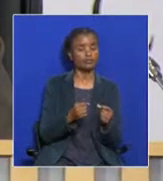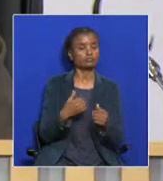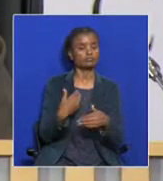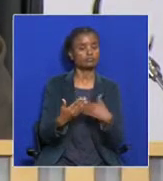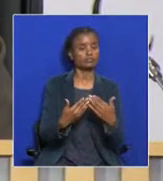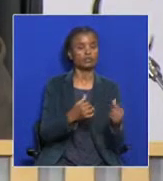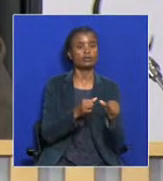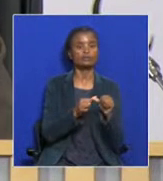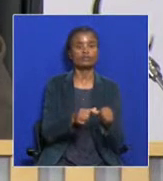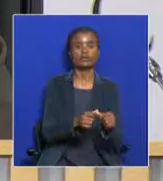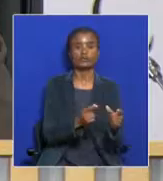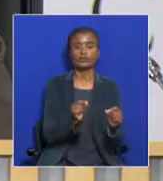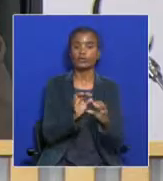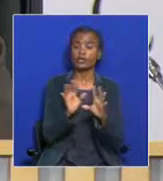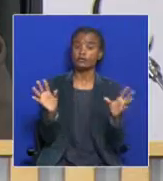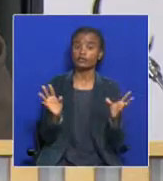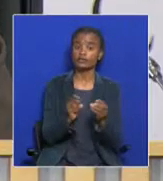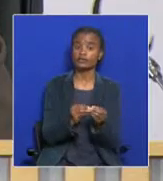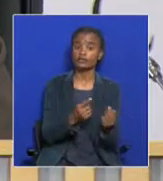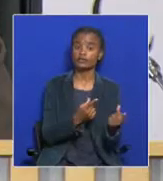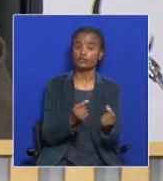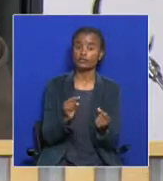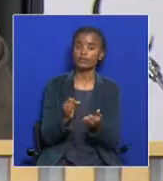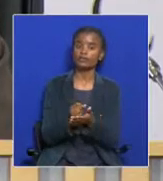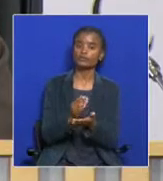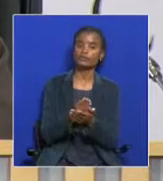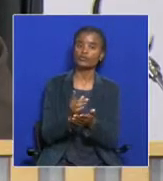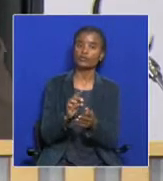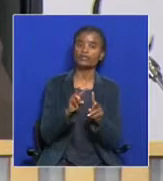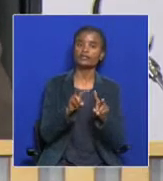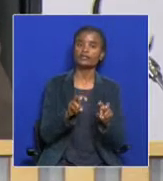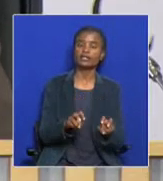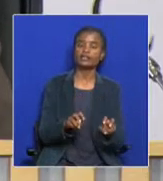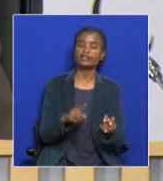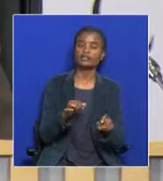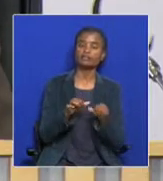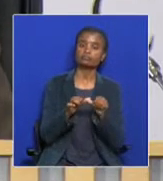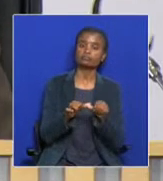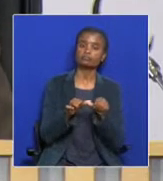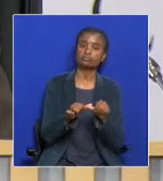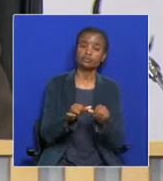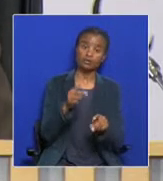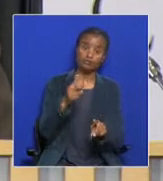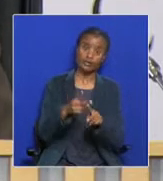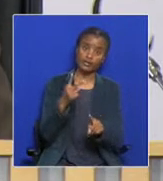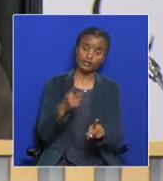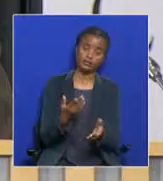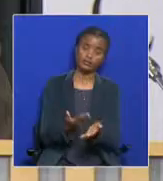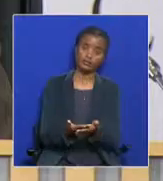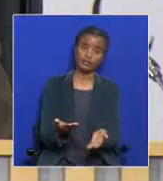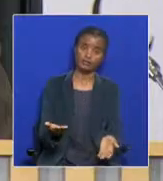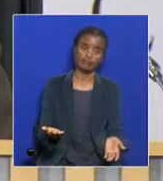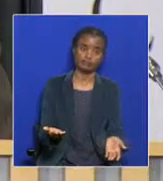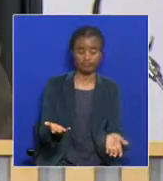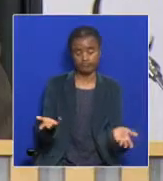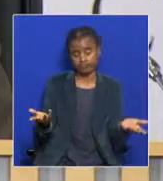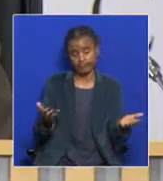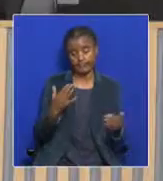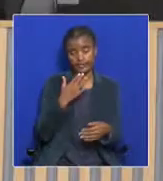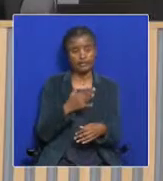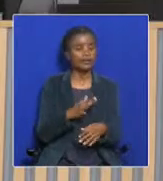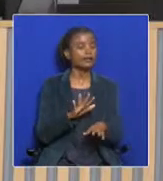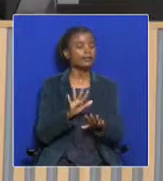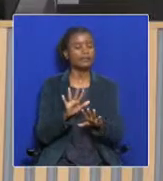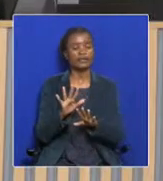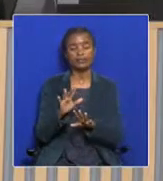was to ensure that this investigation gains momentum, gets finalized. So, thank you. The simple fact I'm making, you're actually